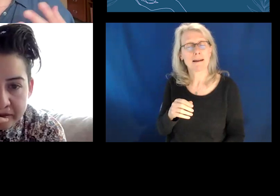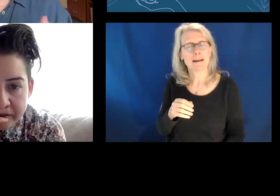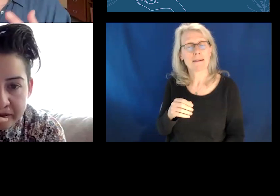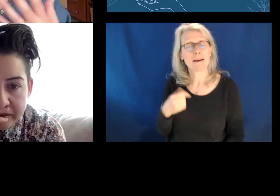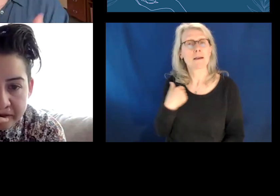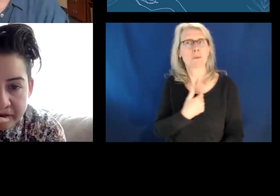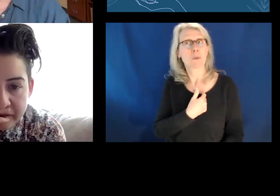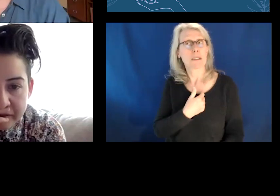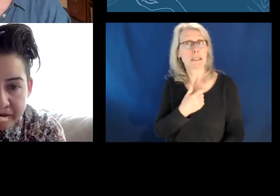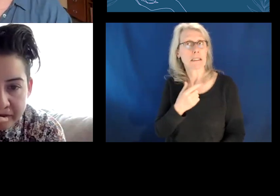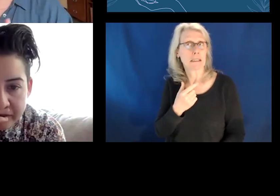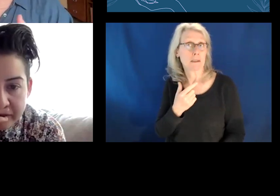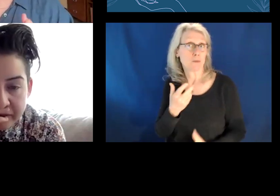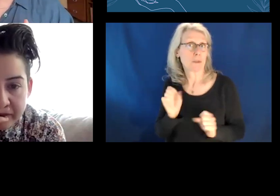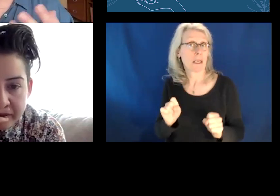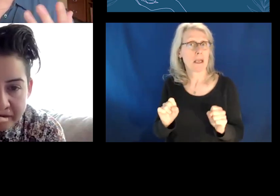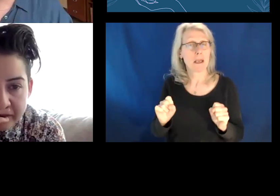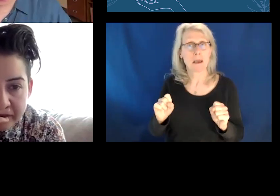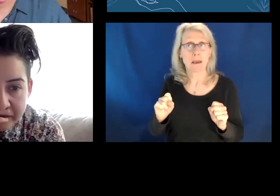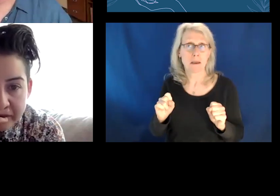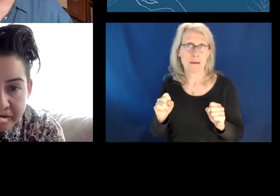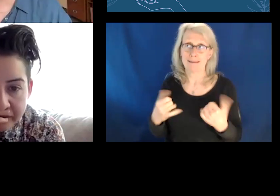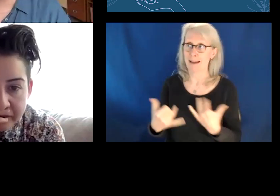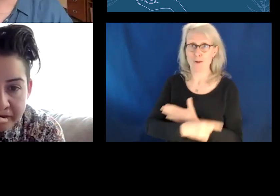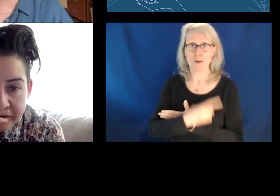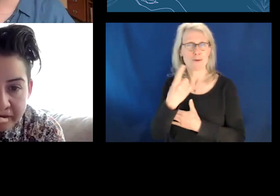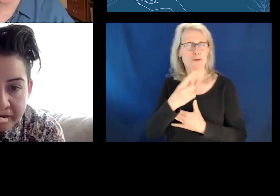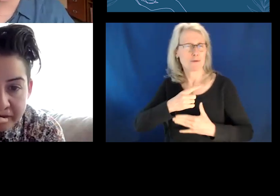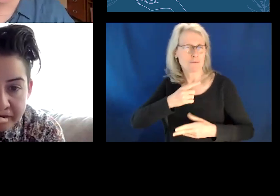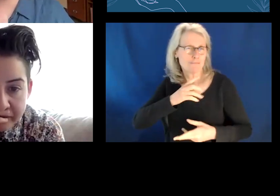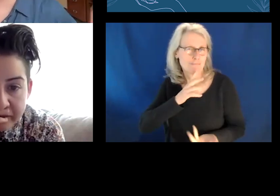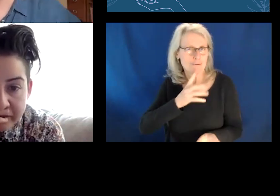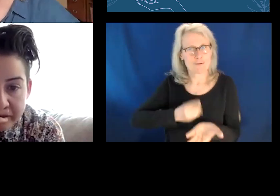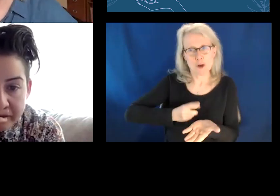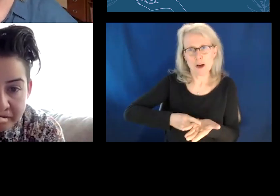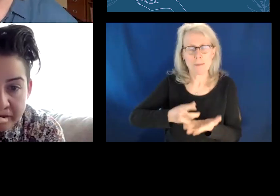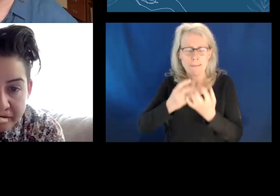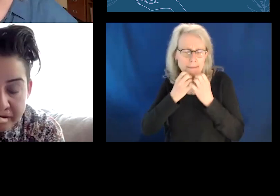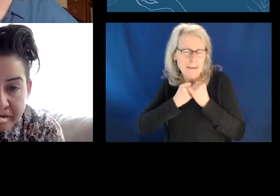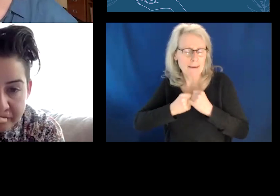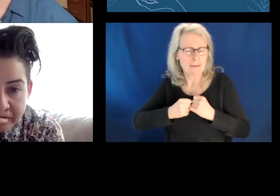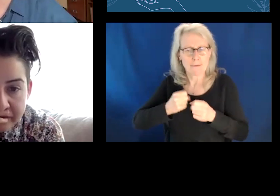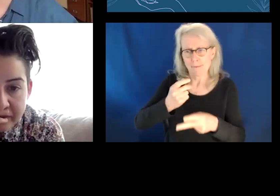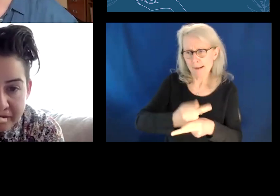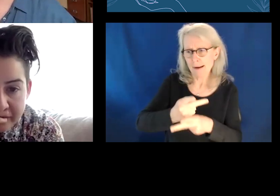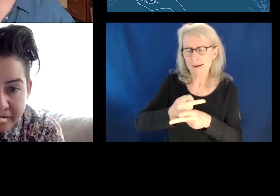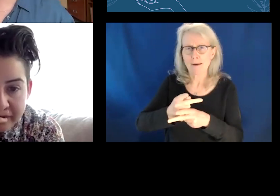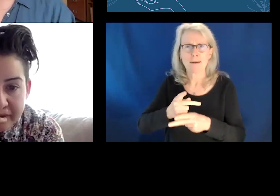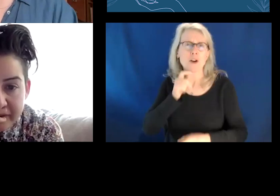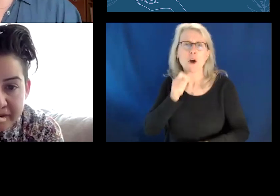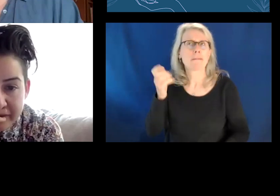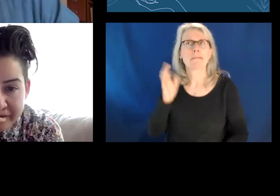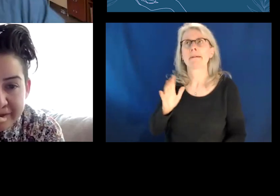because we're free to talk about care and to talk about self-care really in a real way, not like in a pretend way like we did in the late